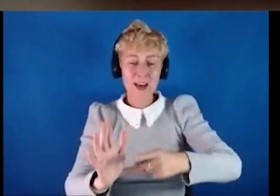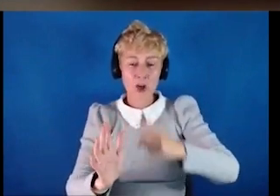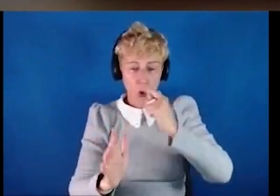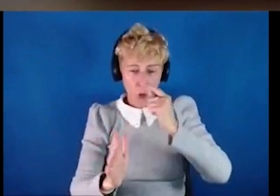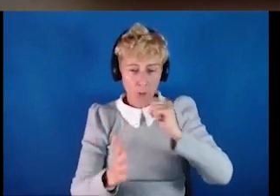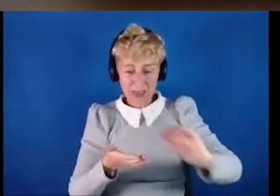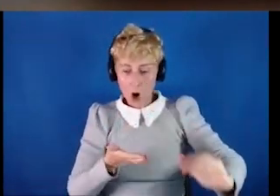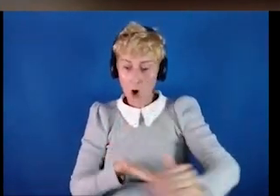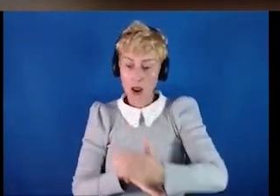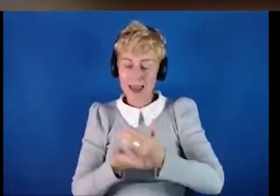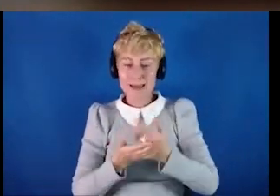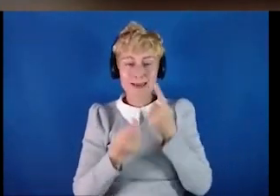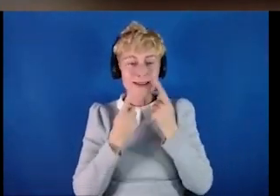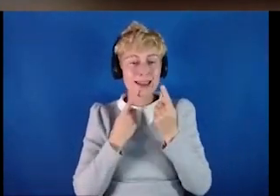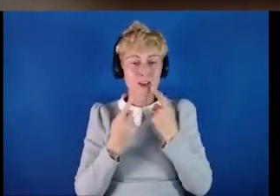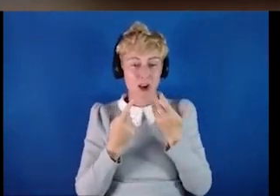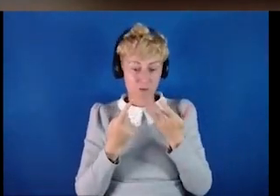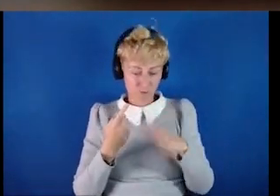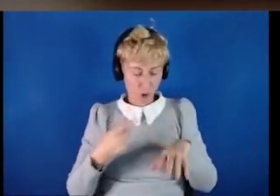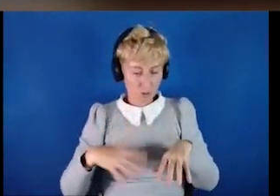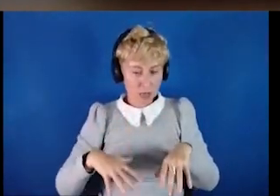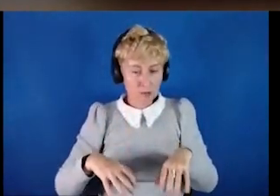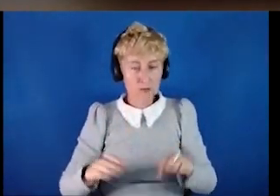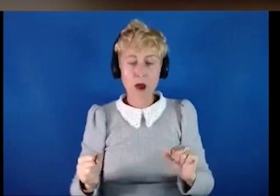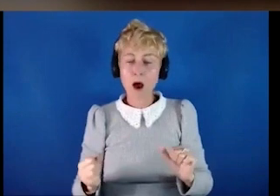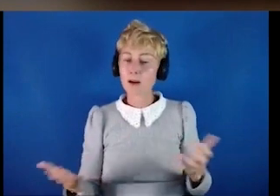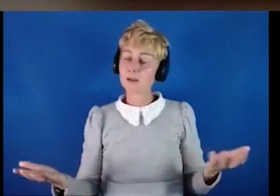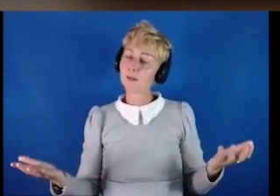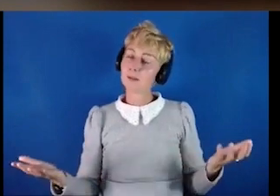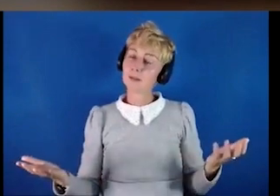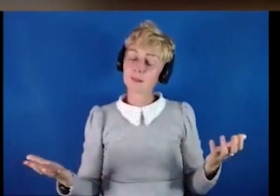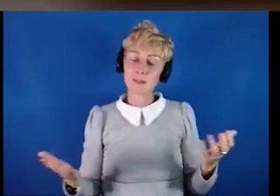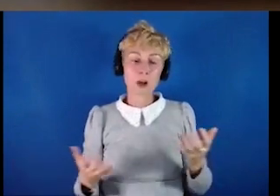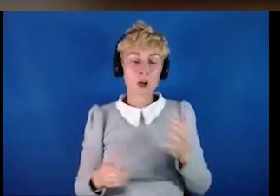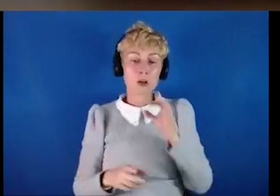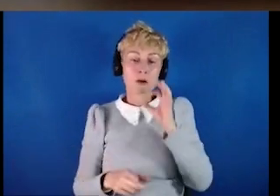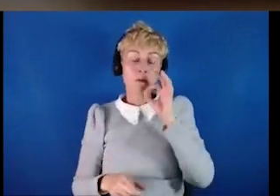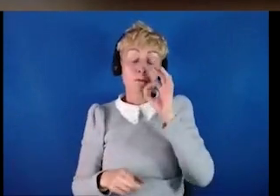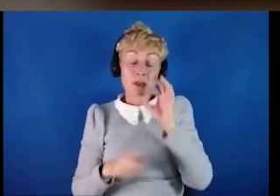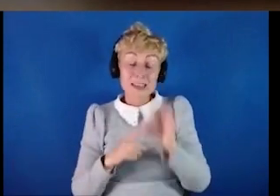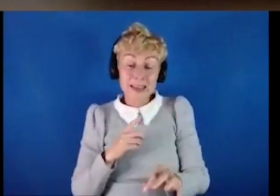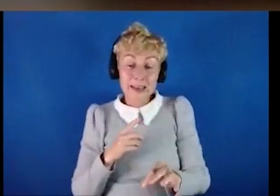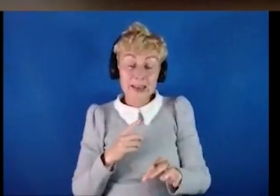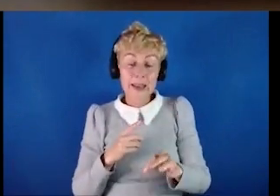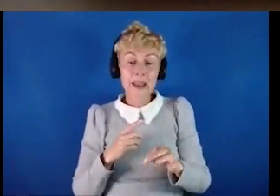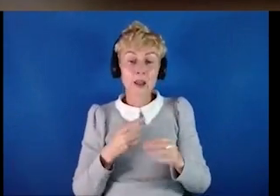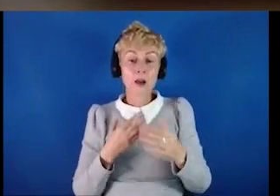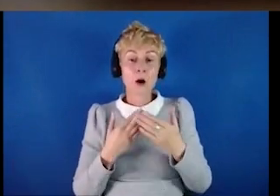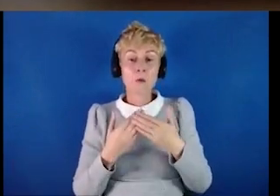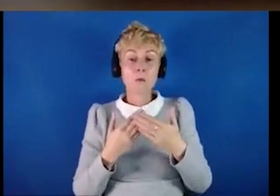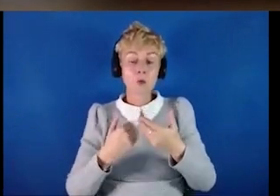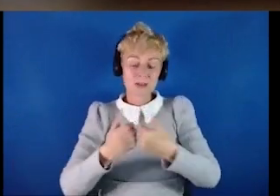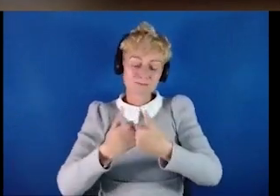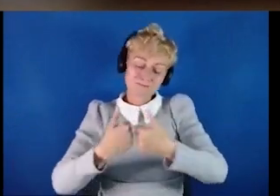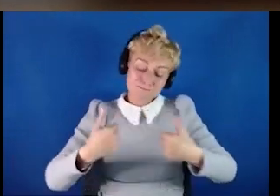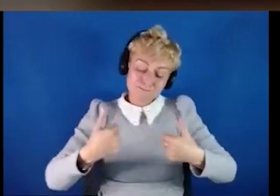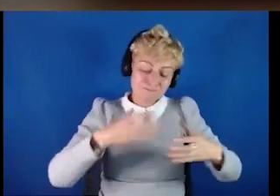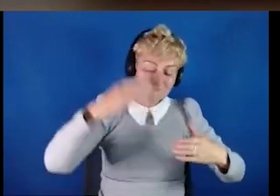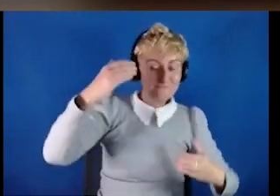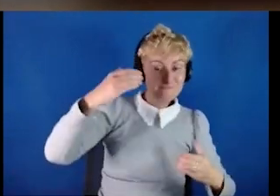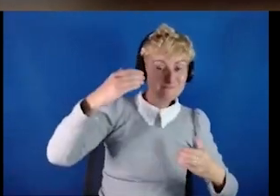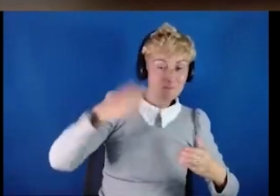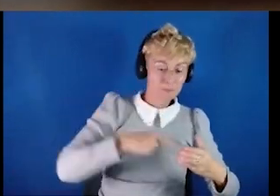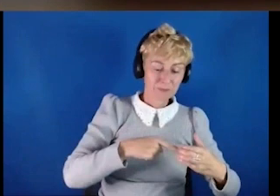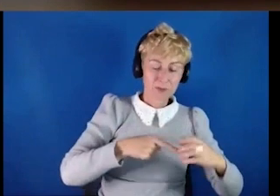data as they went along. And so particularly the most marginalised community groups continued